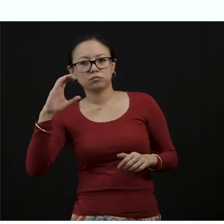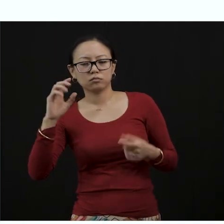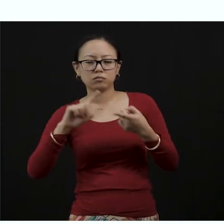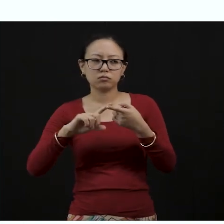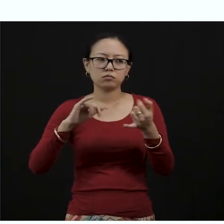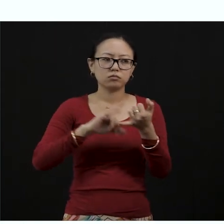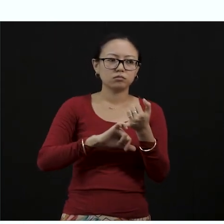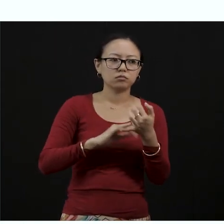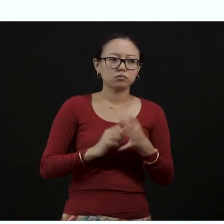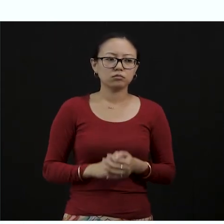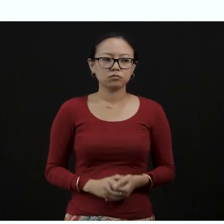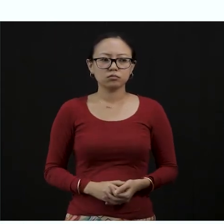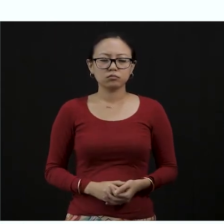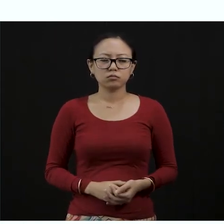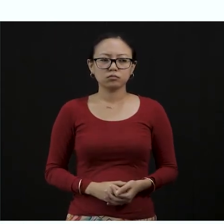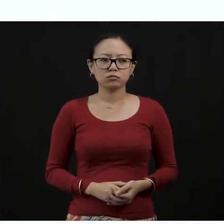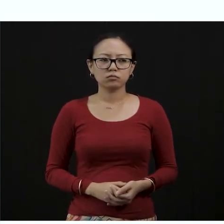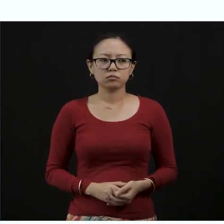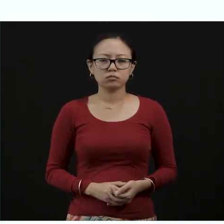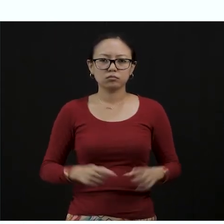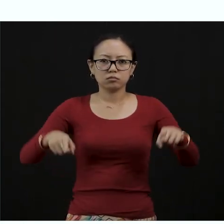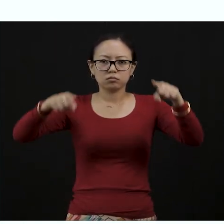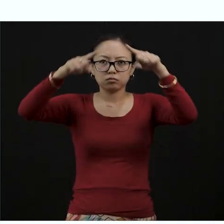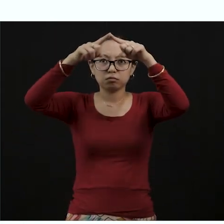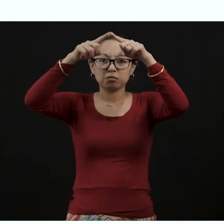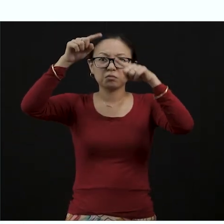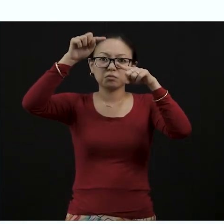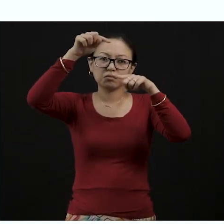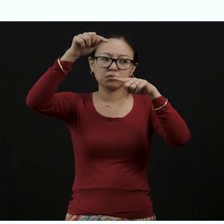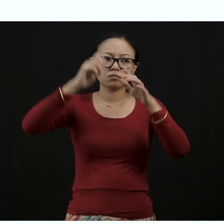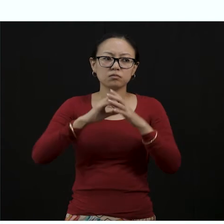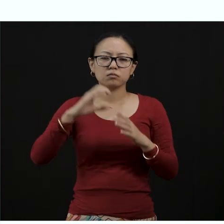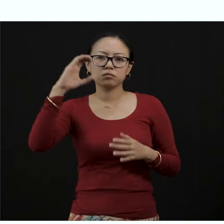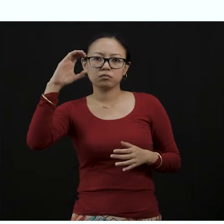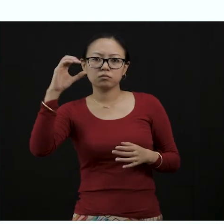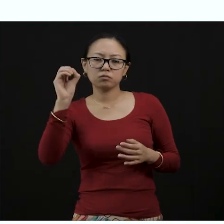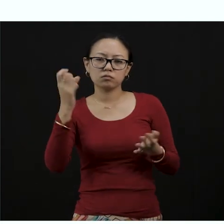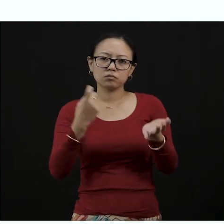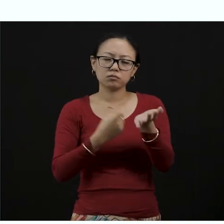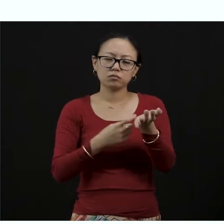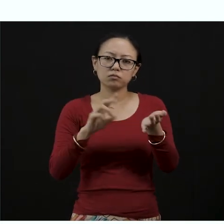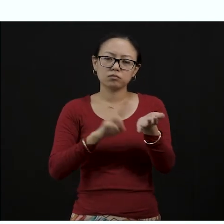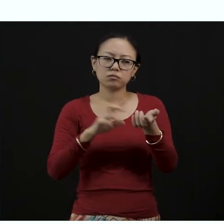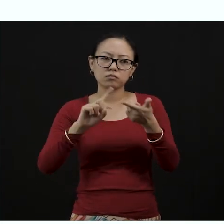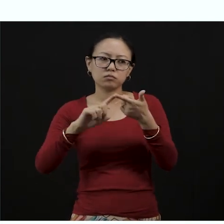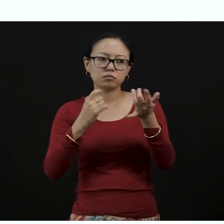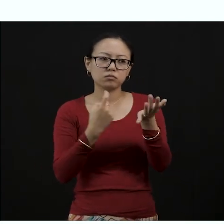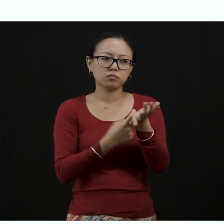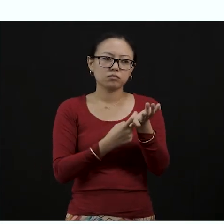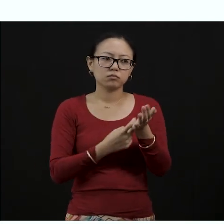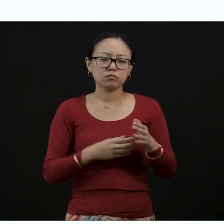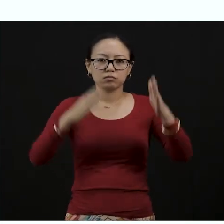So that is called the corner or the vertex. This is called the curved faces,